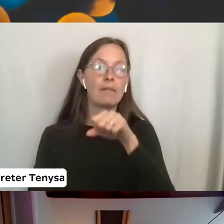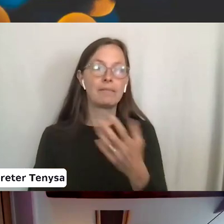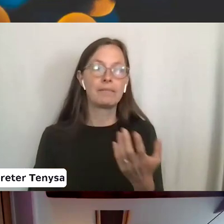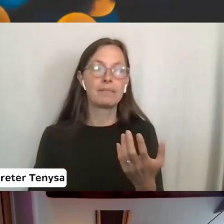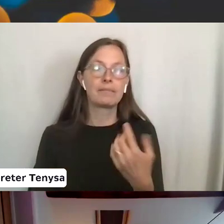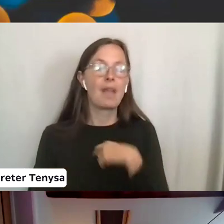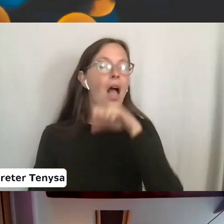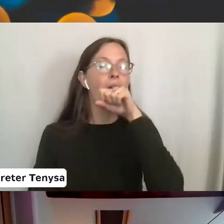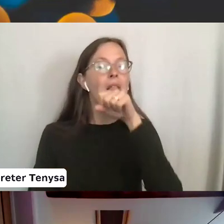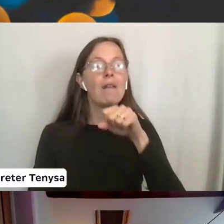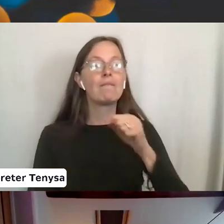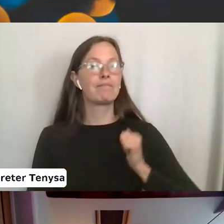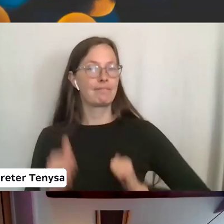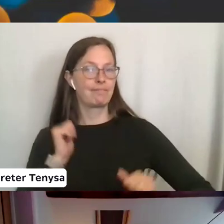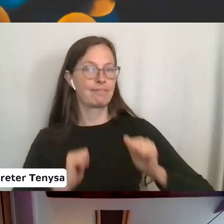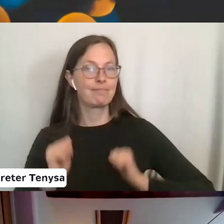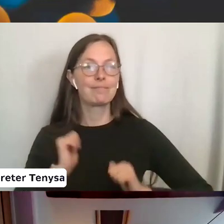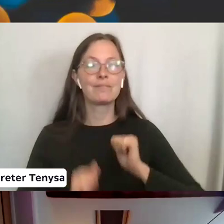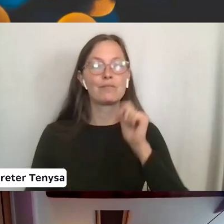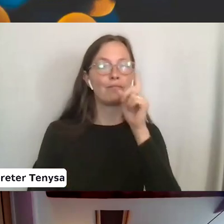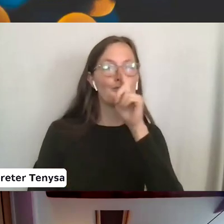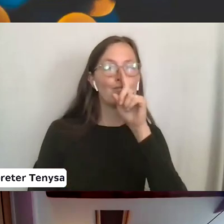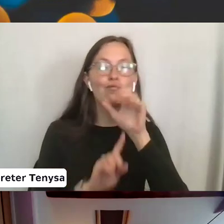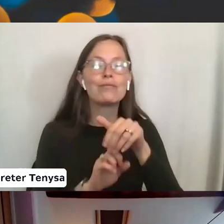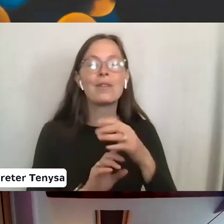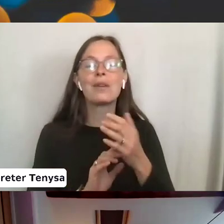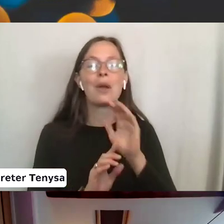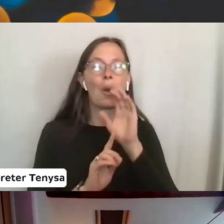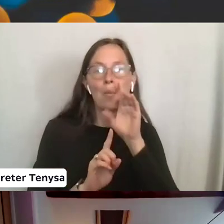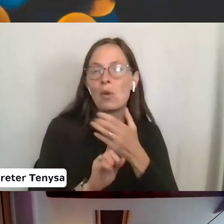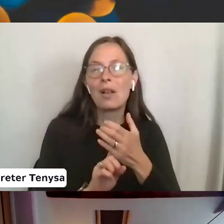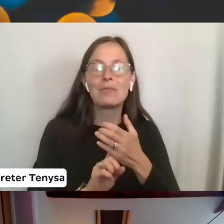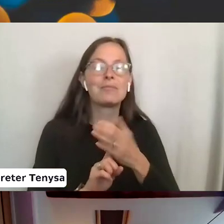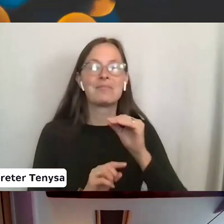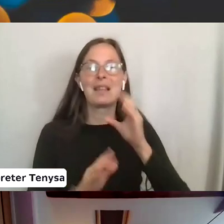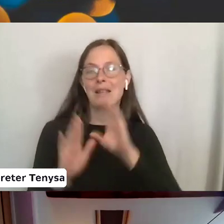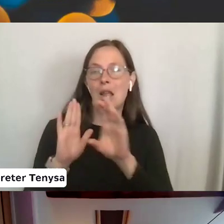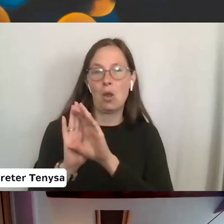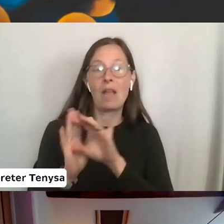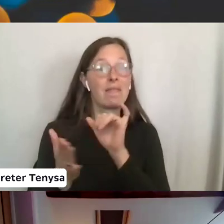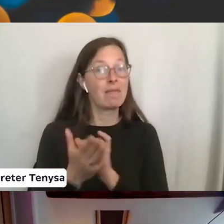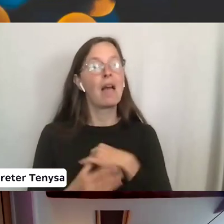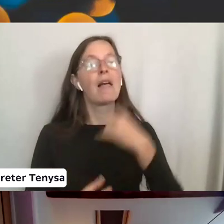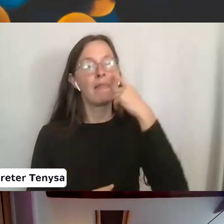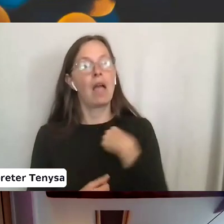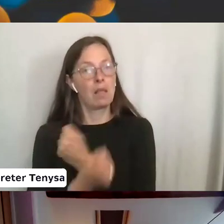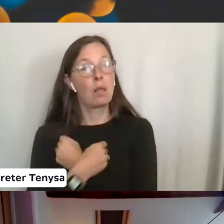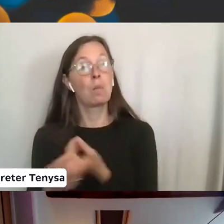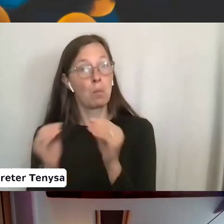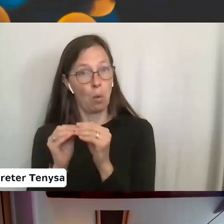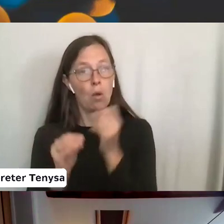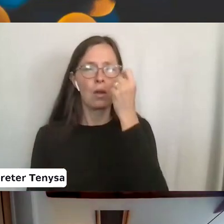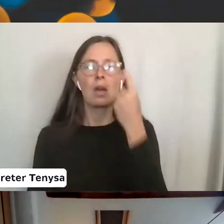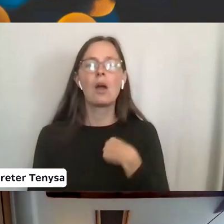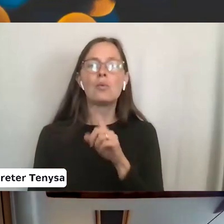love the art of acting and pretending and playing characters. That I think I love more. But the